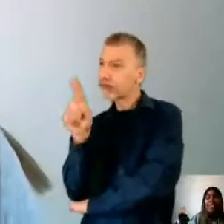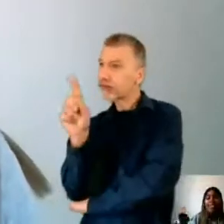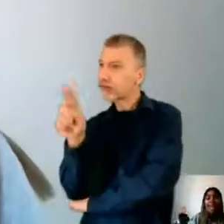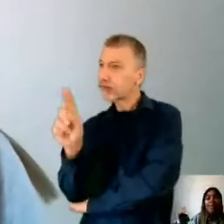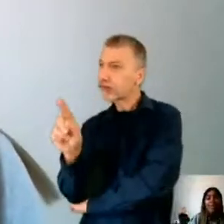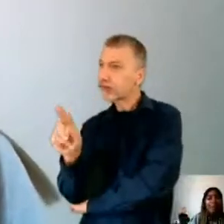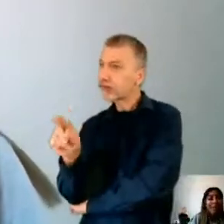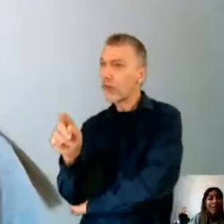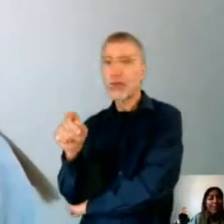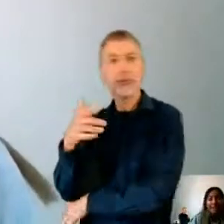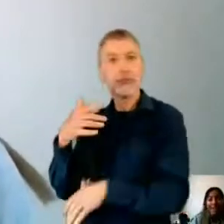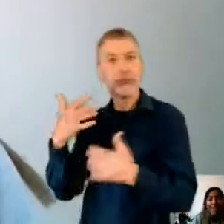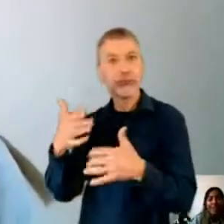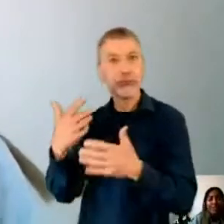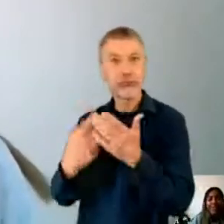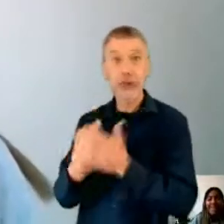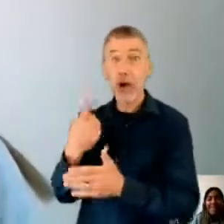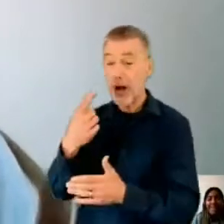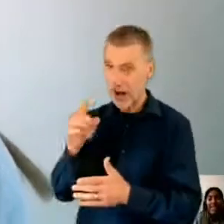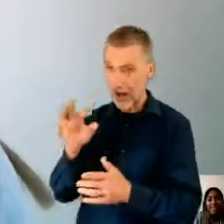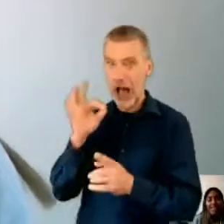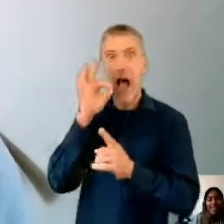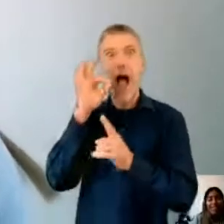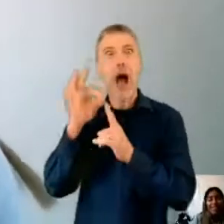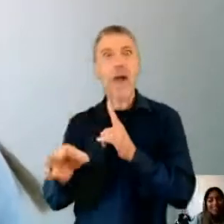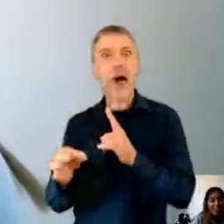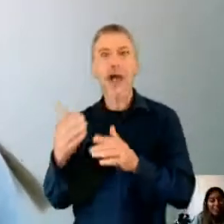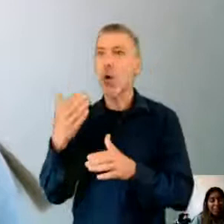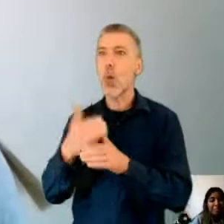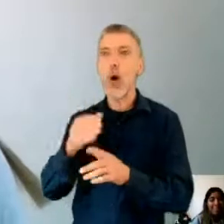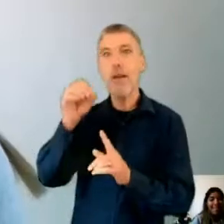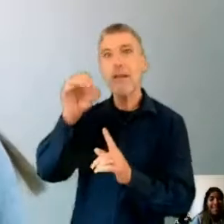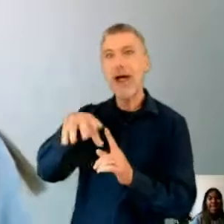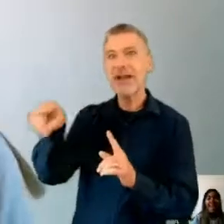just have to say, when you're applying for placements or anything, don't limit yourself